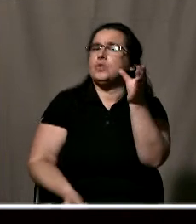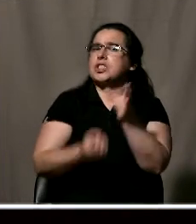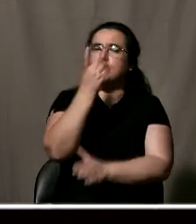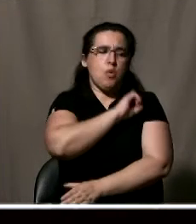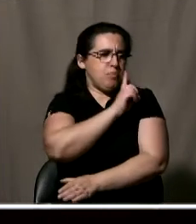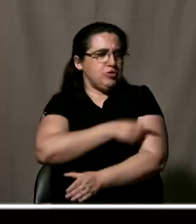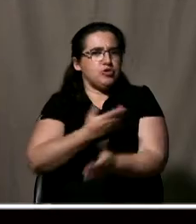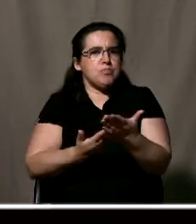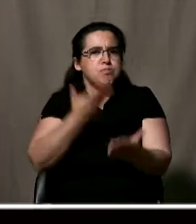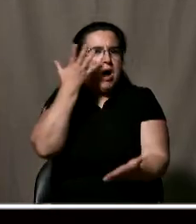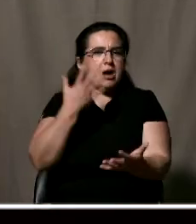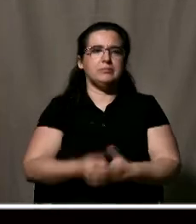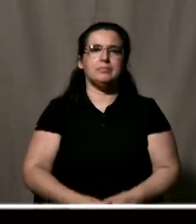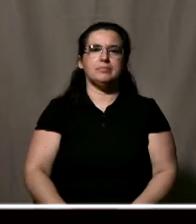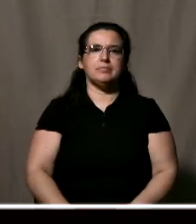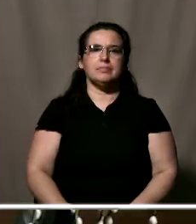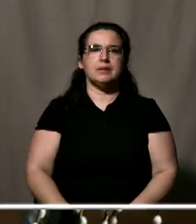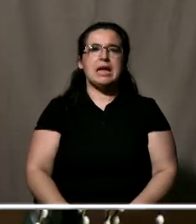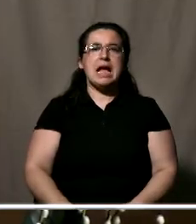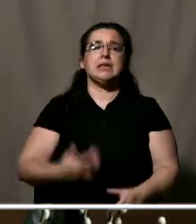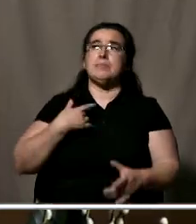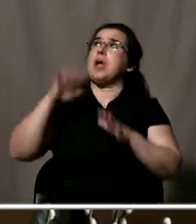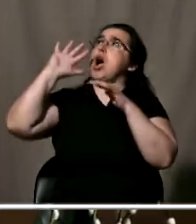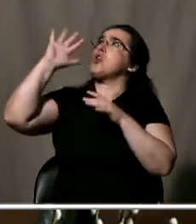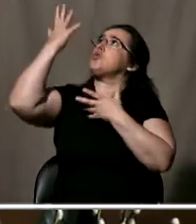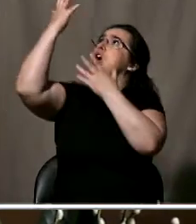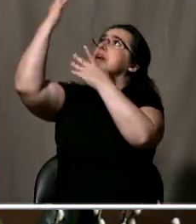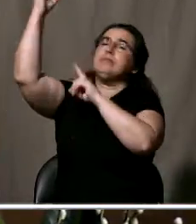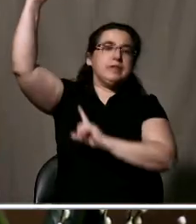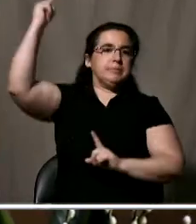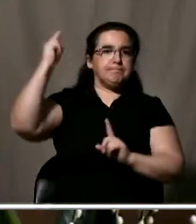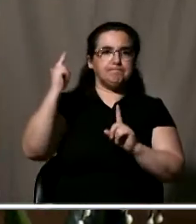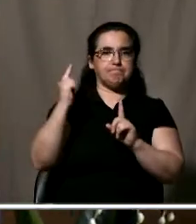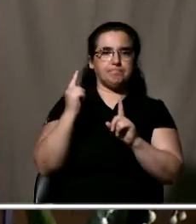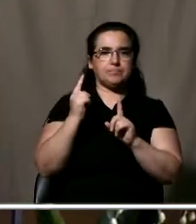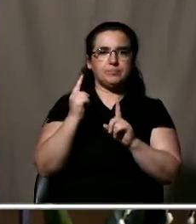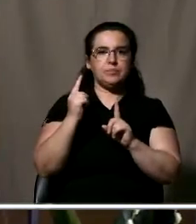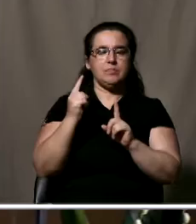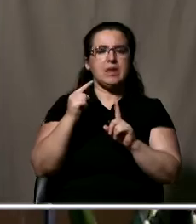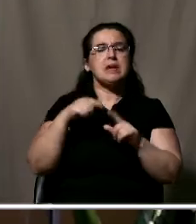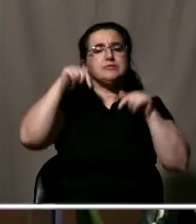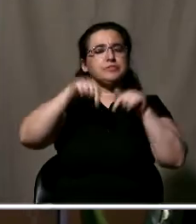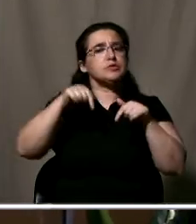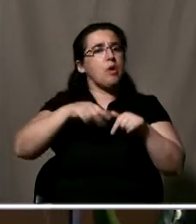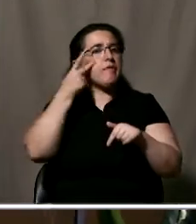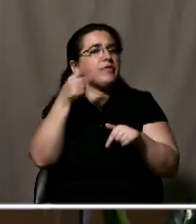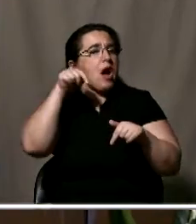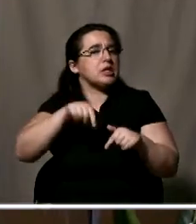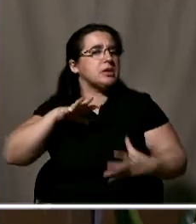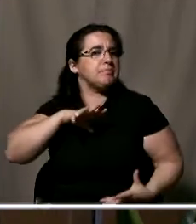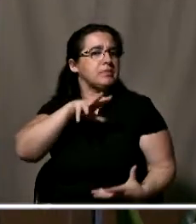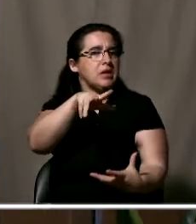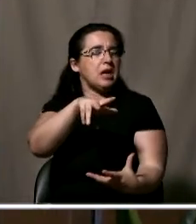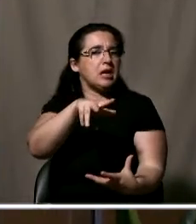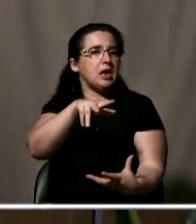Criador Todo-Poderoso. Who left glory? Que deixou a glória. Dwelt in human flesh. E habitou na forma humana. face